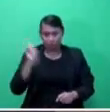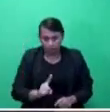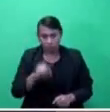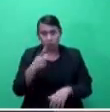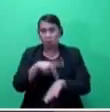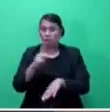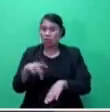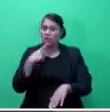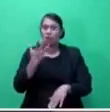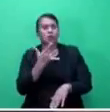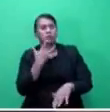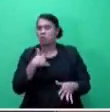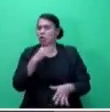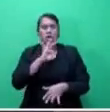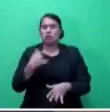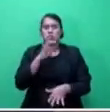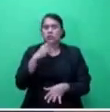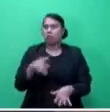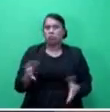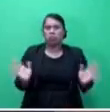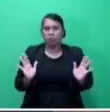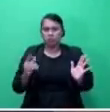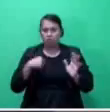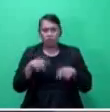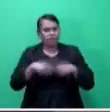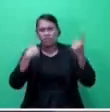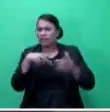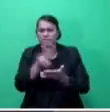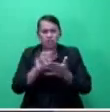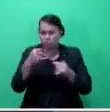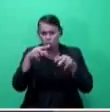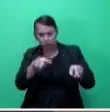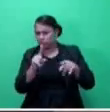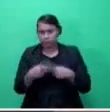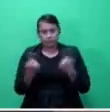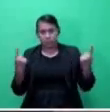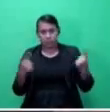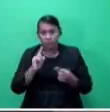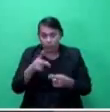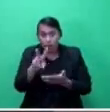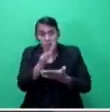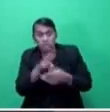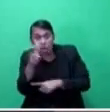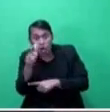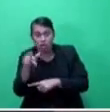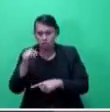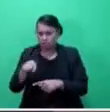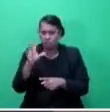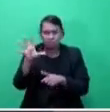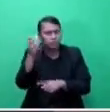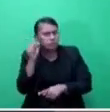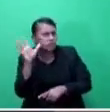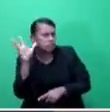denied it and said that he had said something else in video. Mr. Speaker, sir, his video was on March 16. Listen and concentrate. And